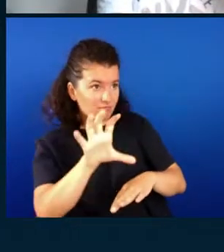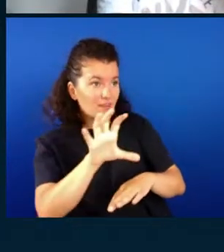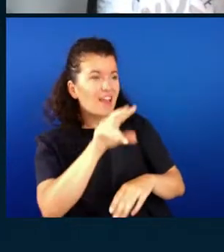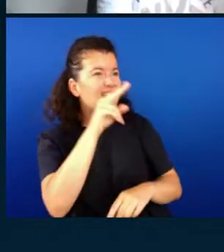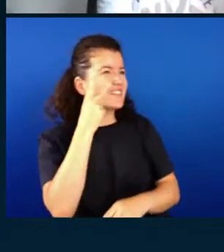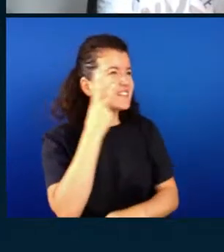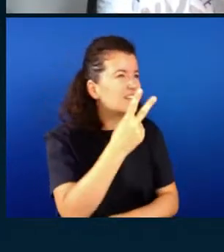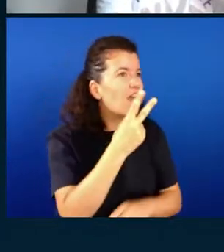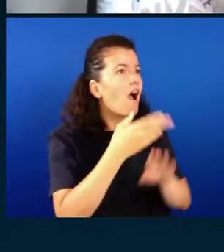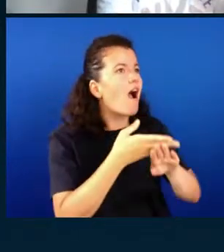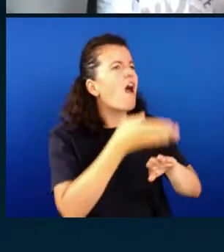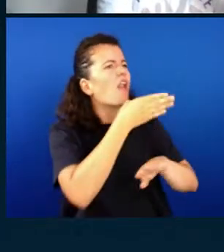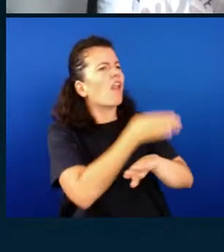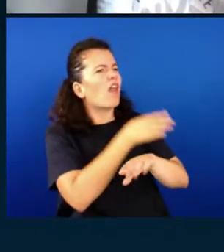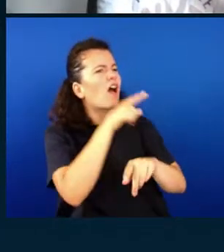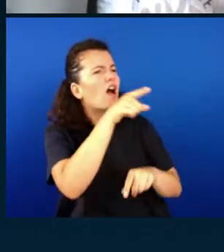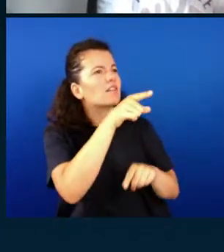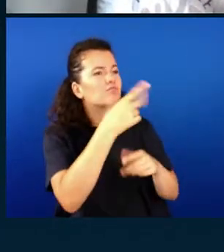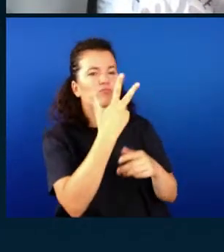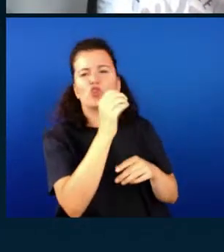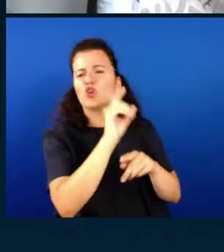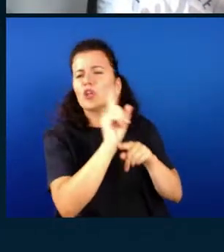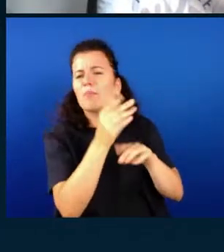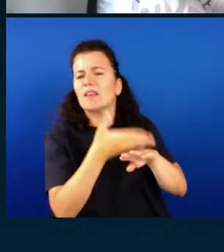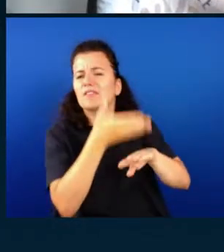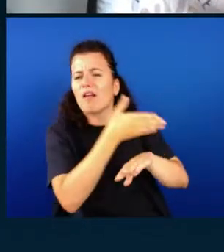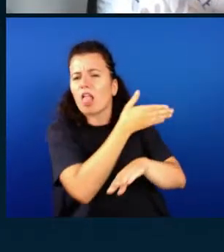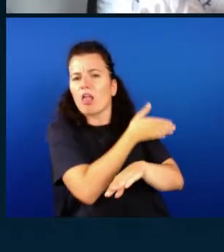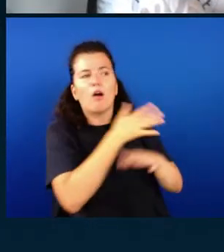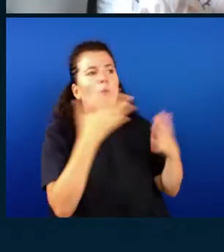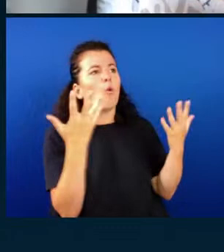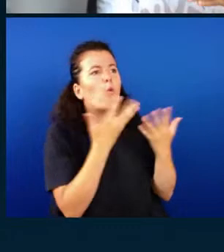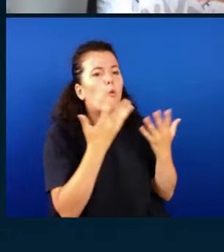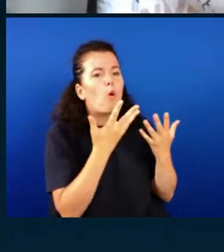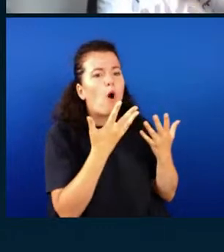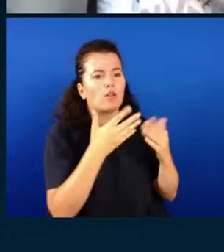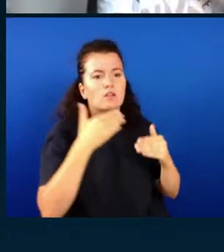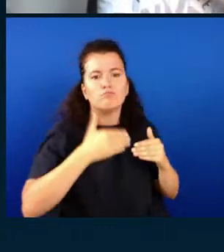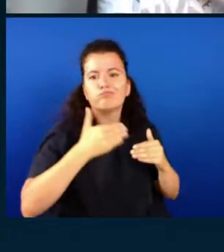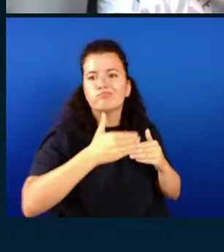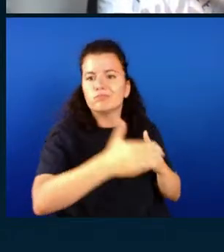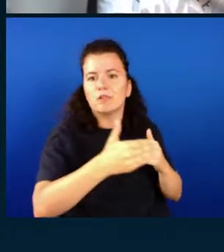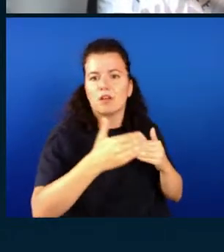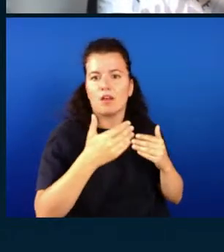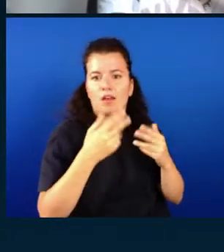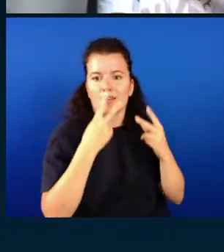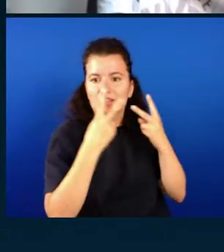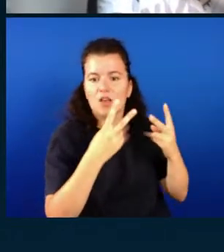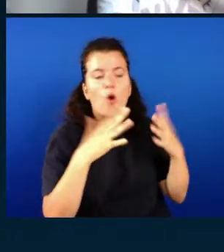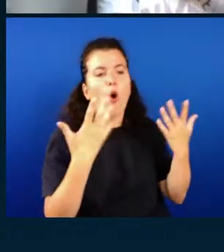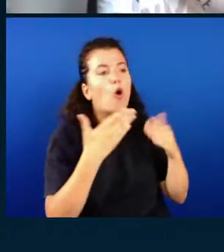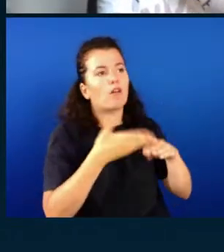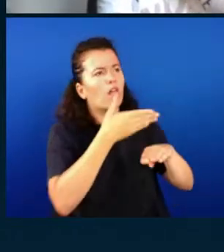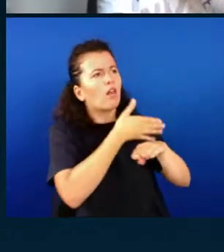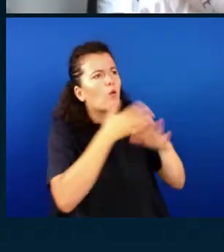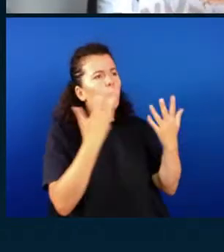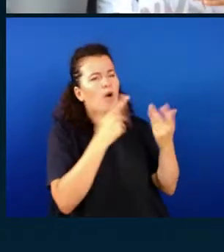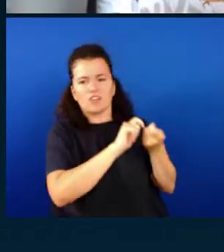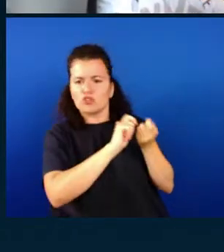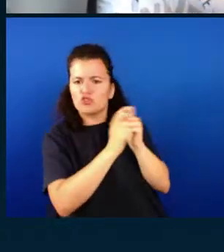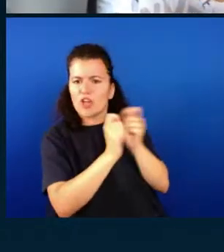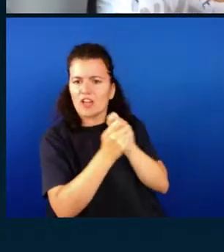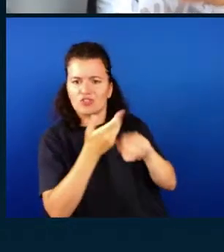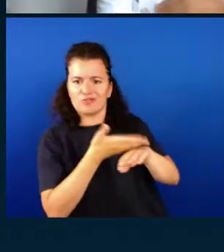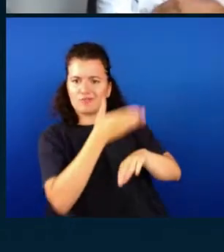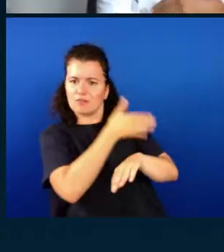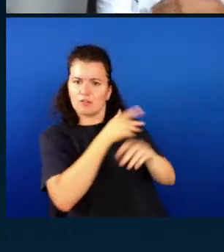last half an hour, what was the change, what was the last change, last 5 changes which have been done.